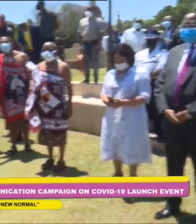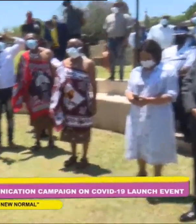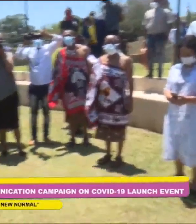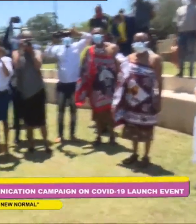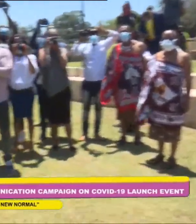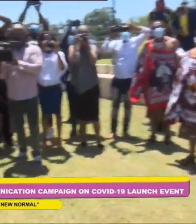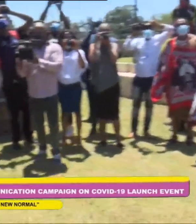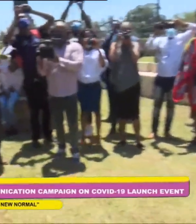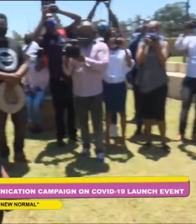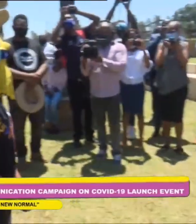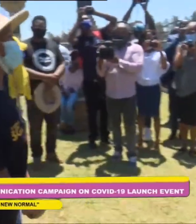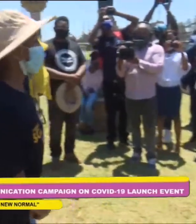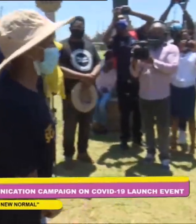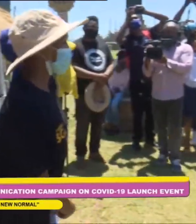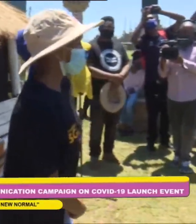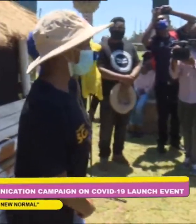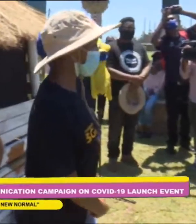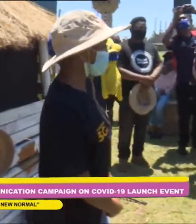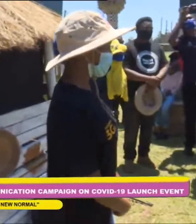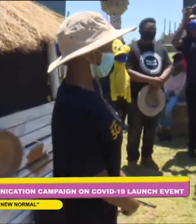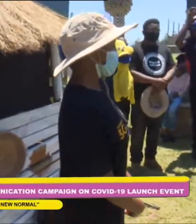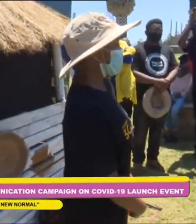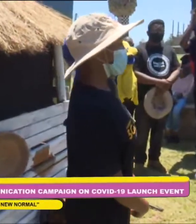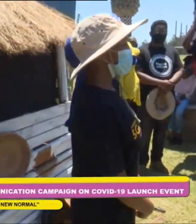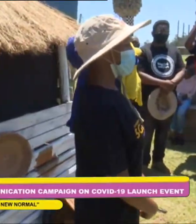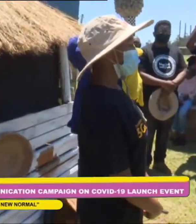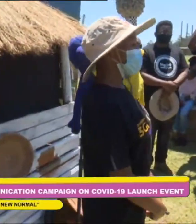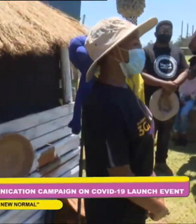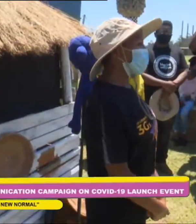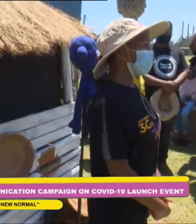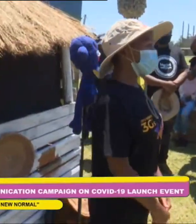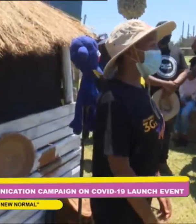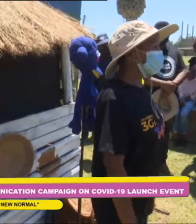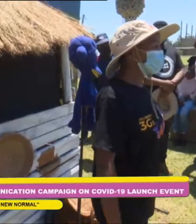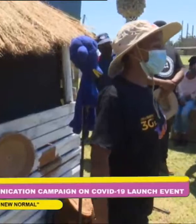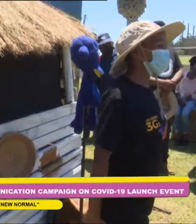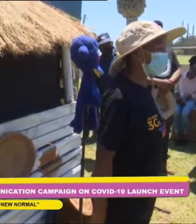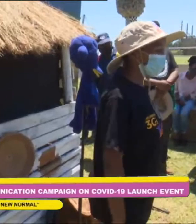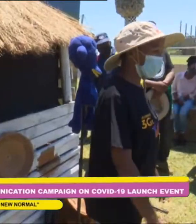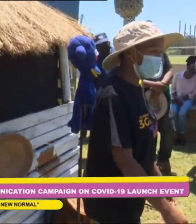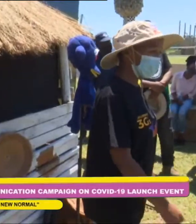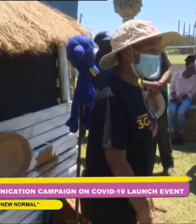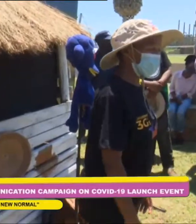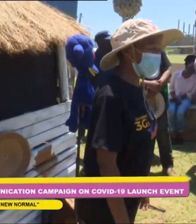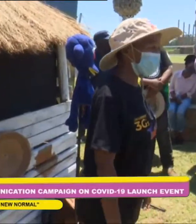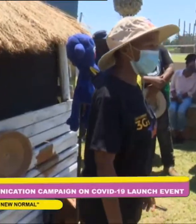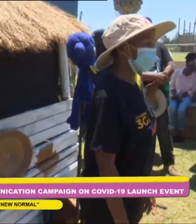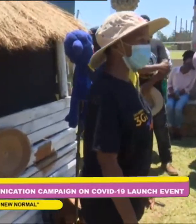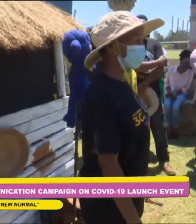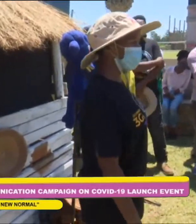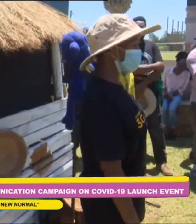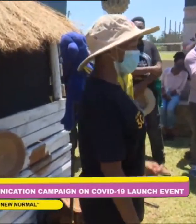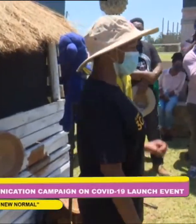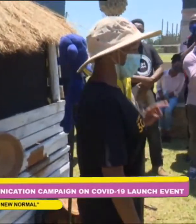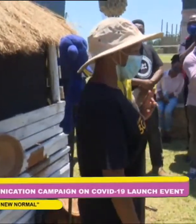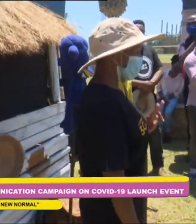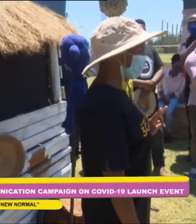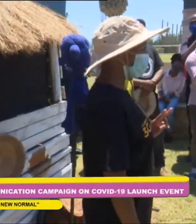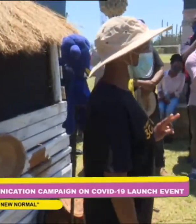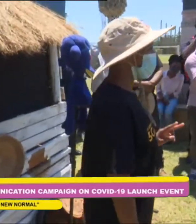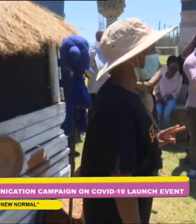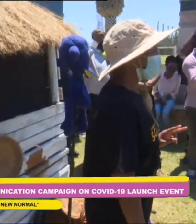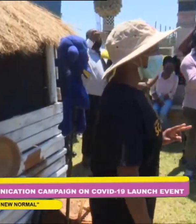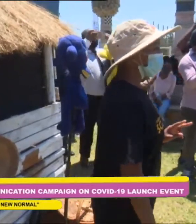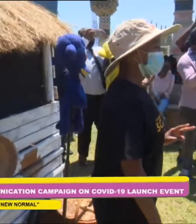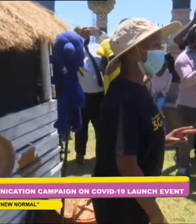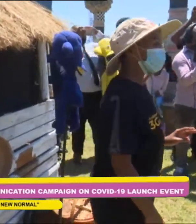COVID-19 kulawo ke mave esekavele ke atitibuyela ke emuva engengaveta earlier on ukuthi livela seNingizimu Africa kuvelile nakhona